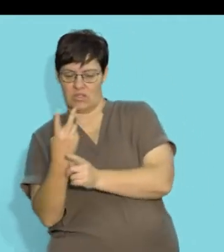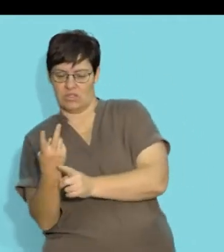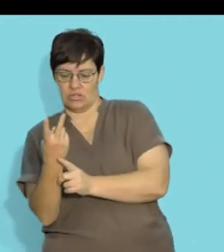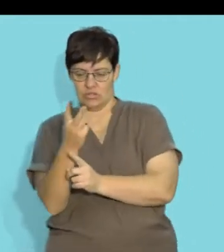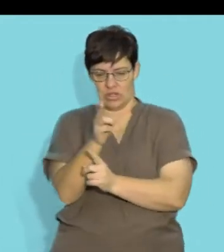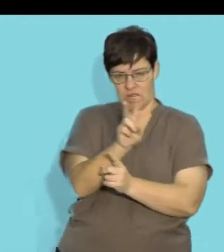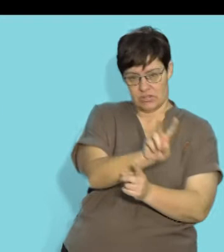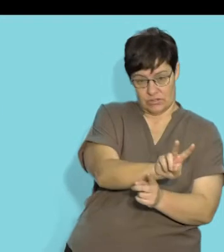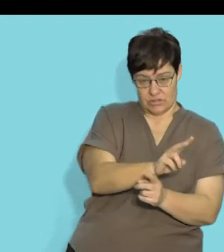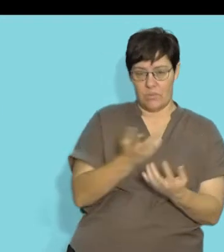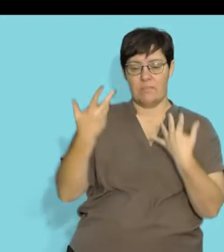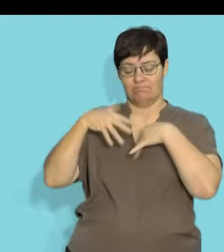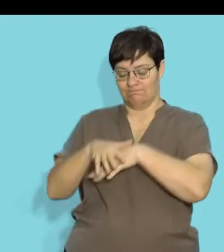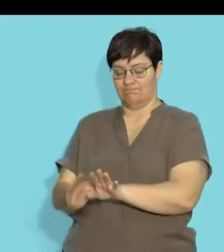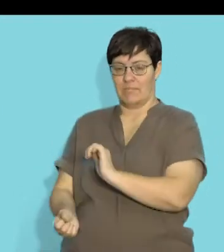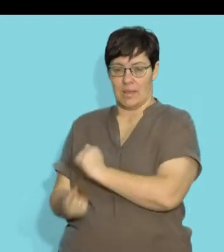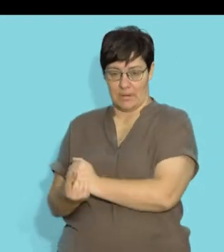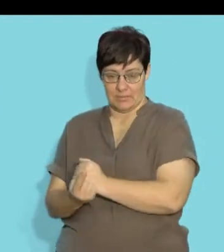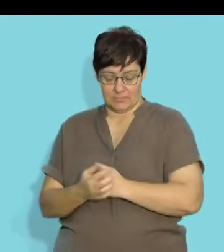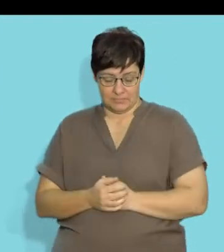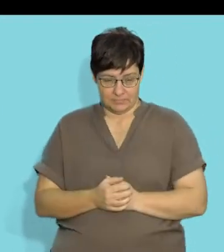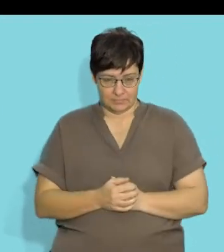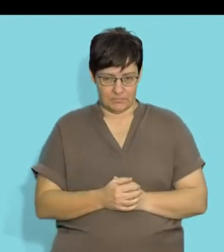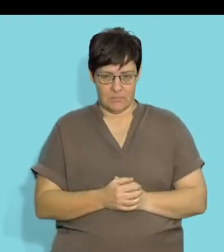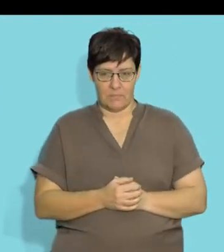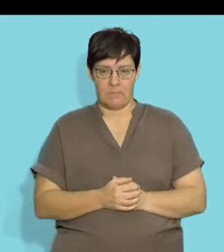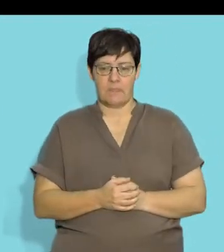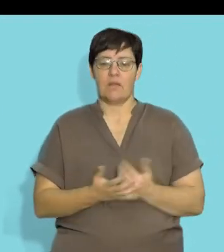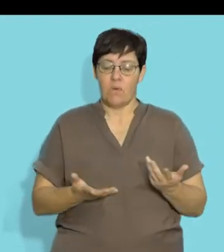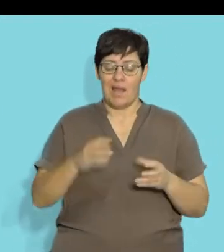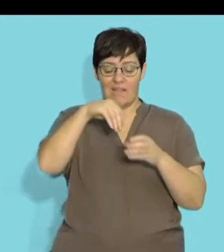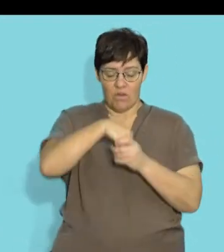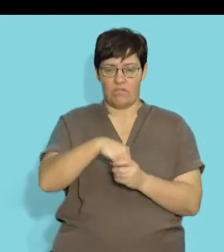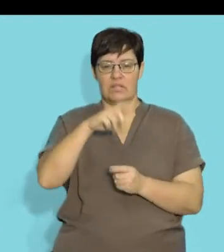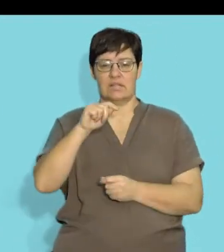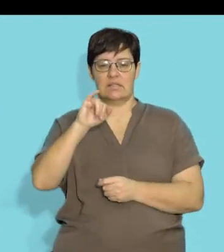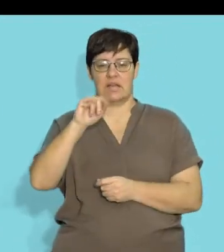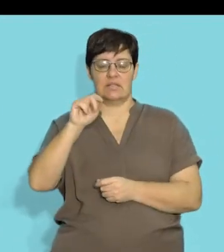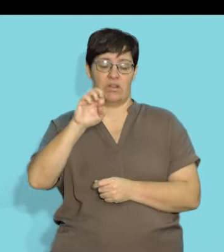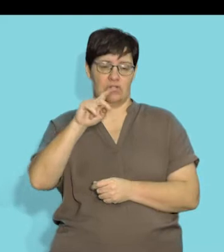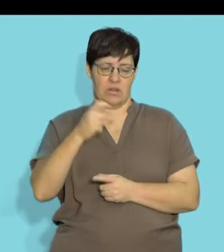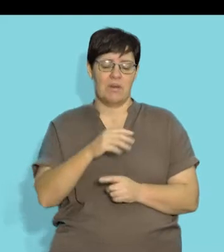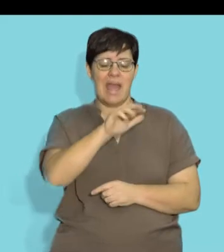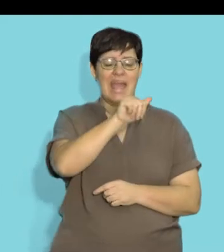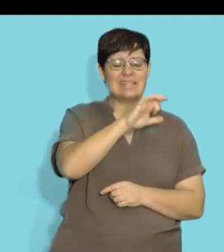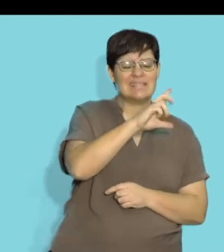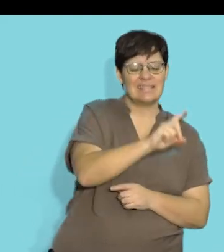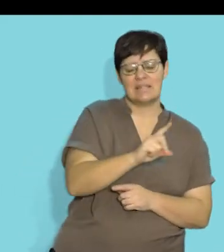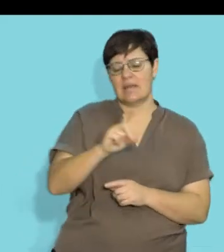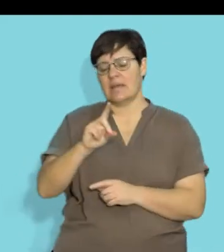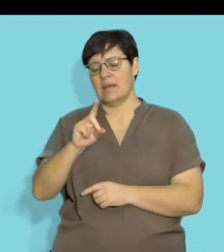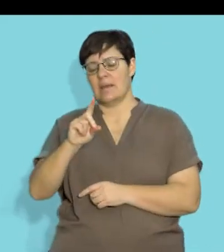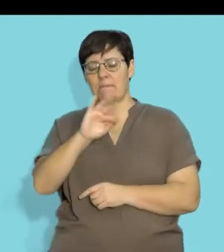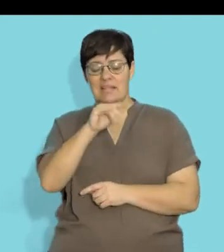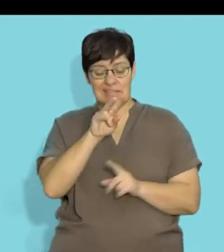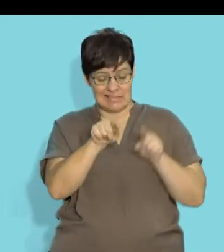an acid-base reaction does take place, in the context of a titration. So it's all about acids and bases reaction,